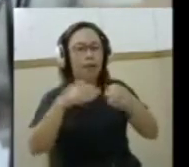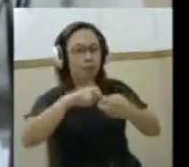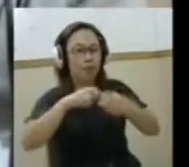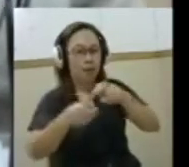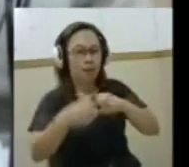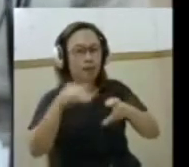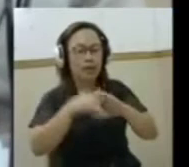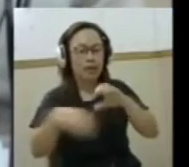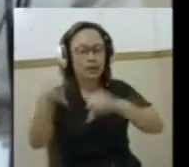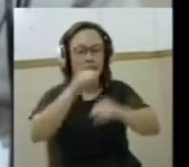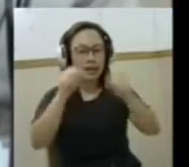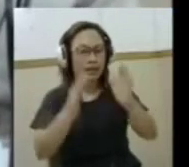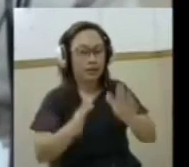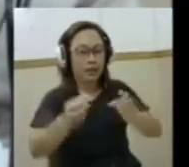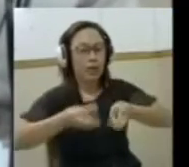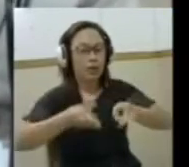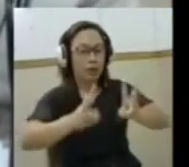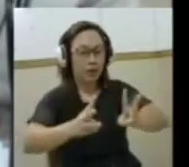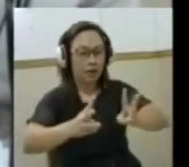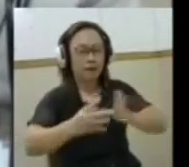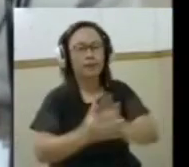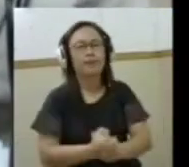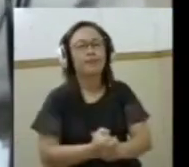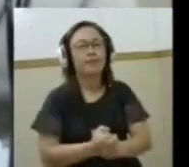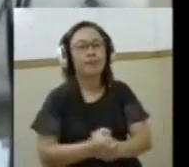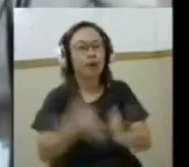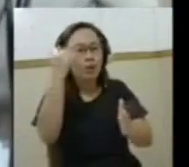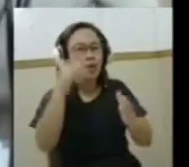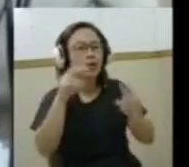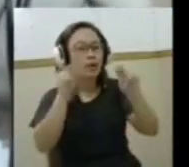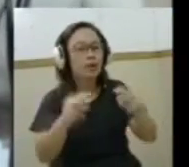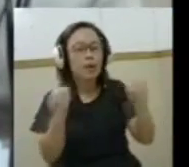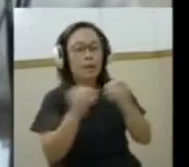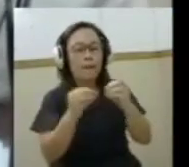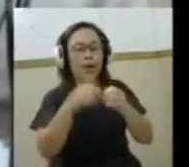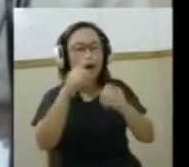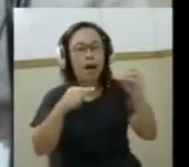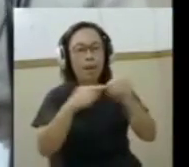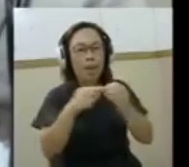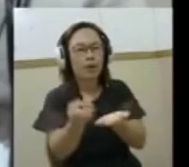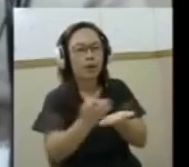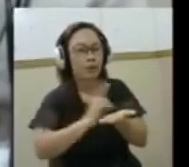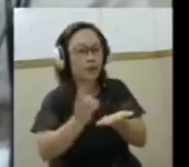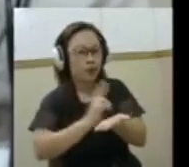using the scientific method. What do you need to know more about research?